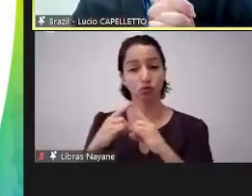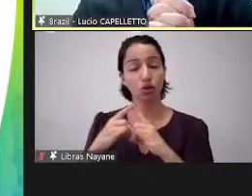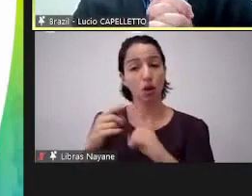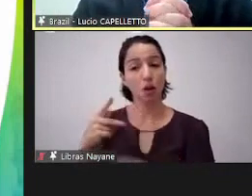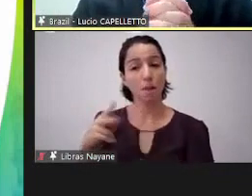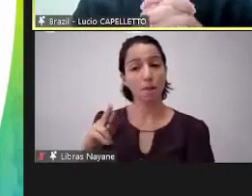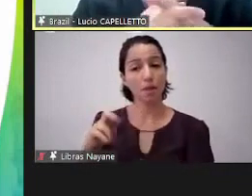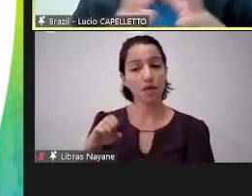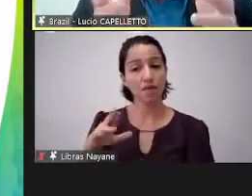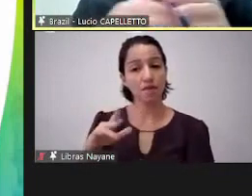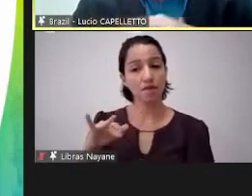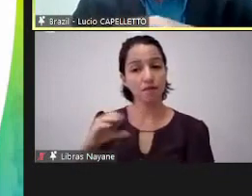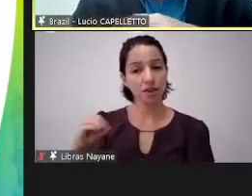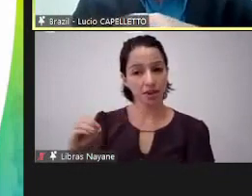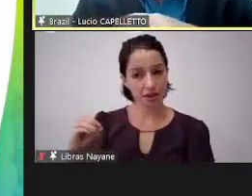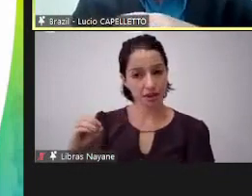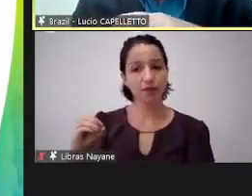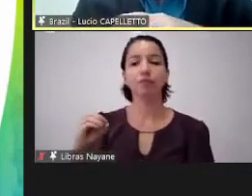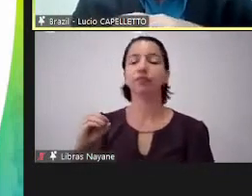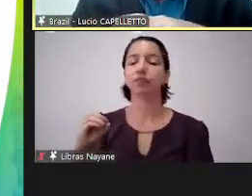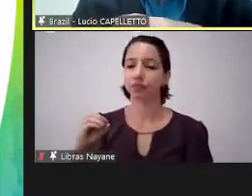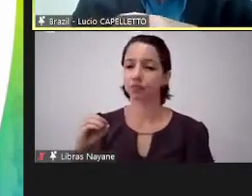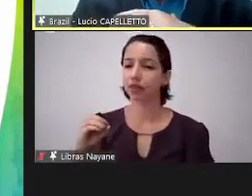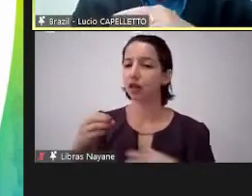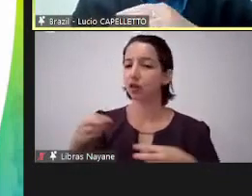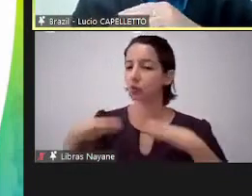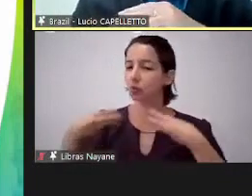an institutional relationship